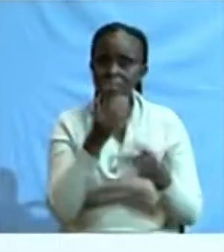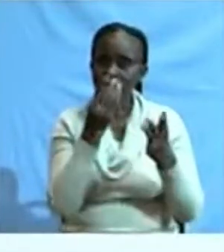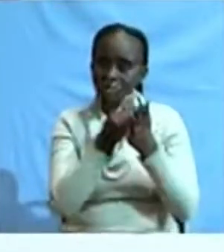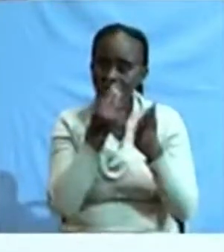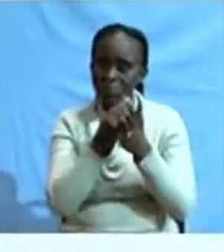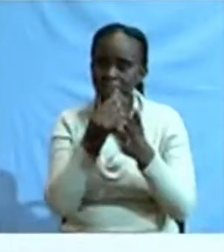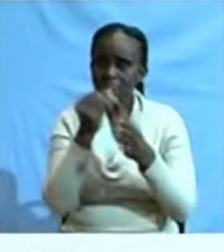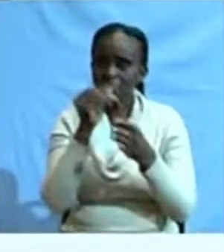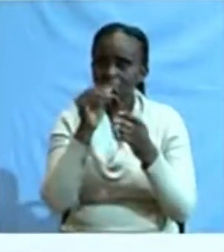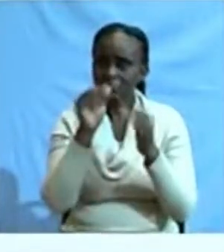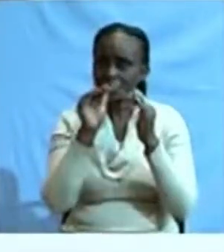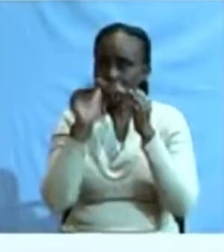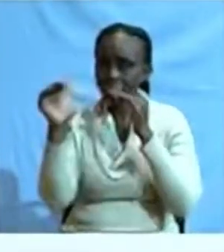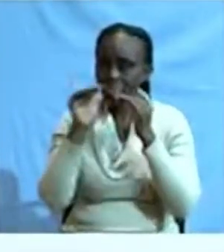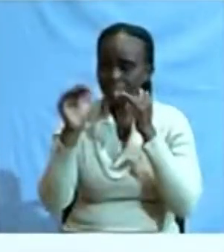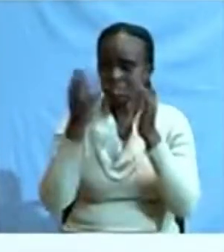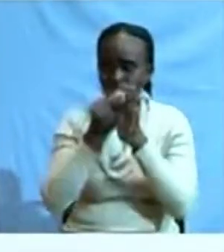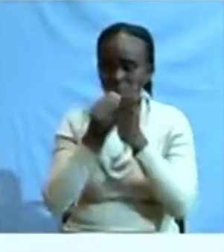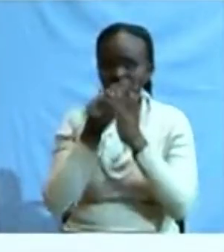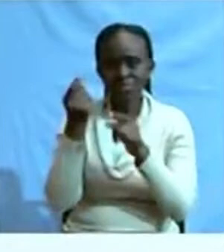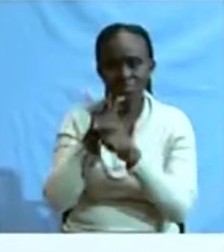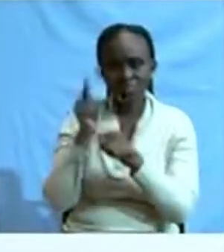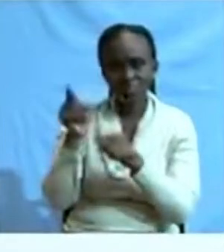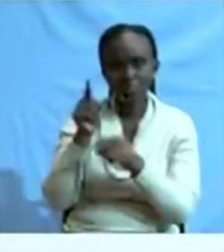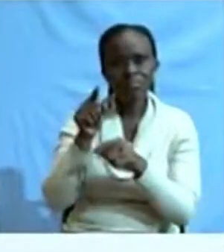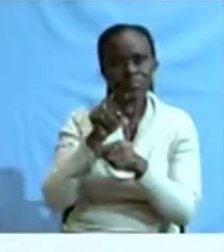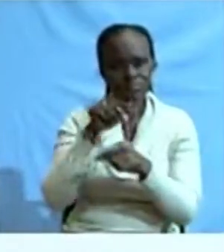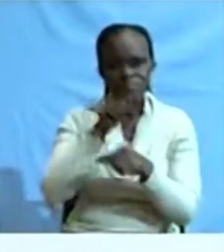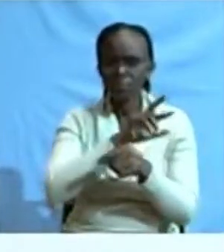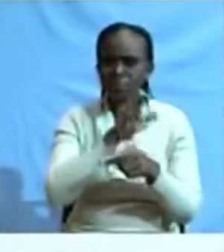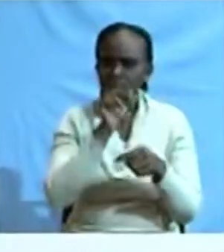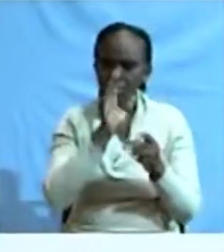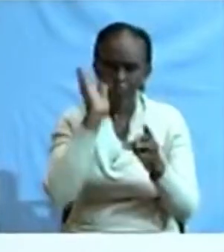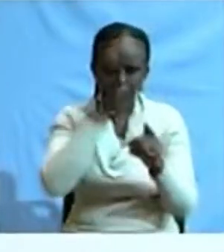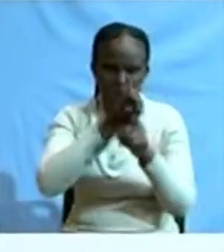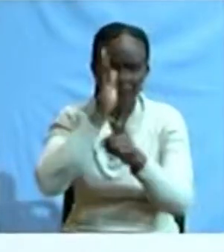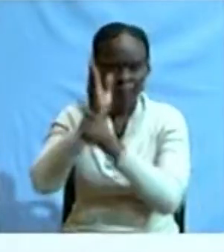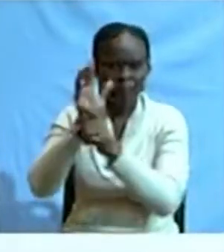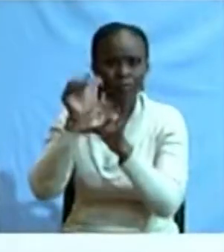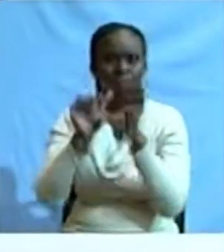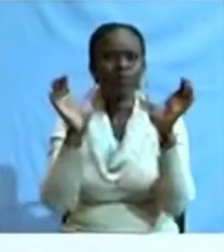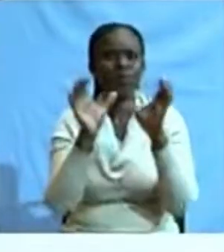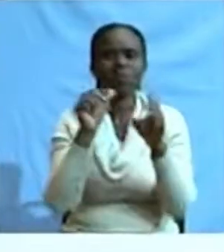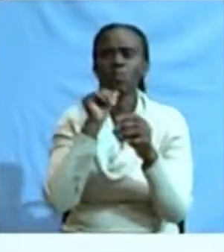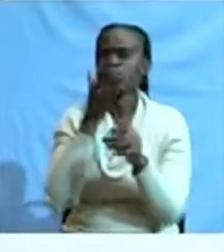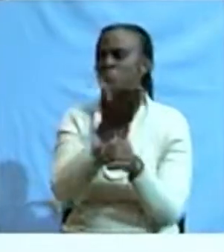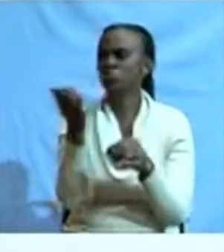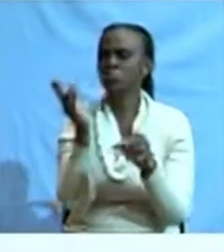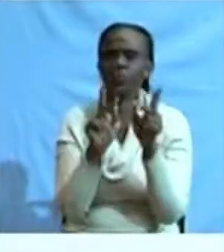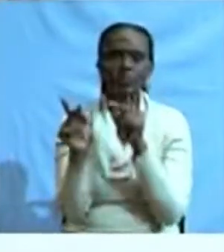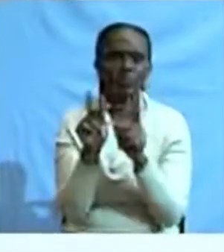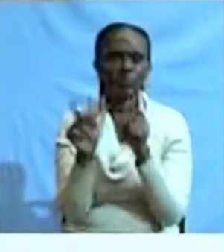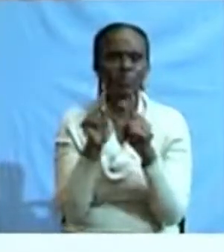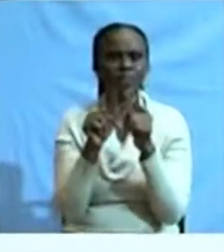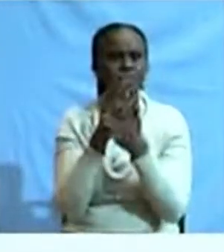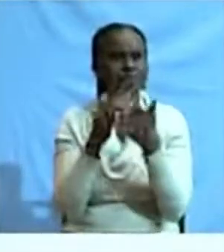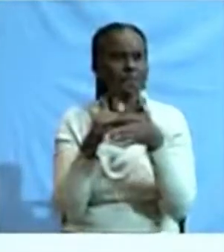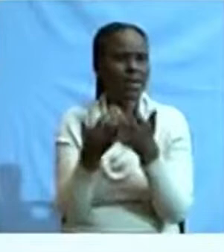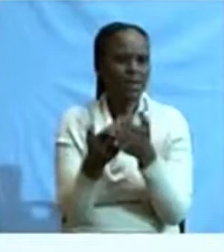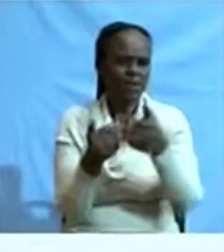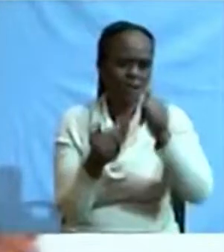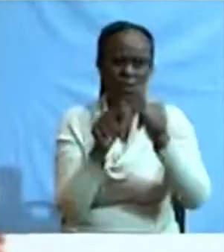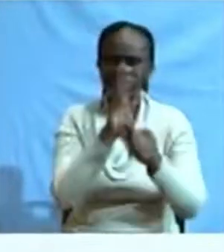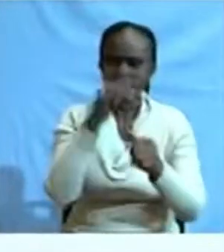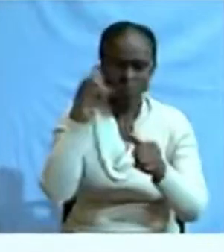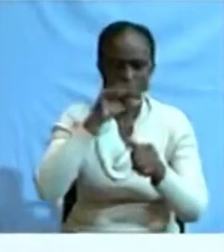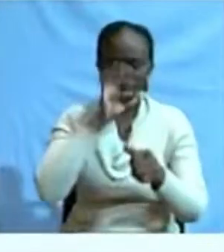equalization fund comes from mineral royalties to go to your community in Mbala, not you people. But somehow you use it